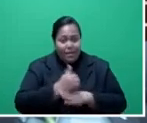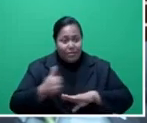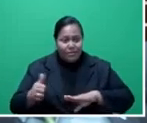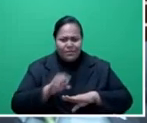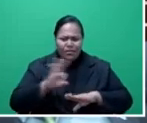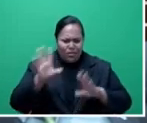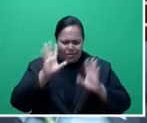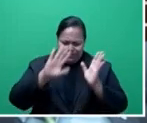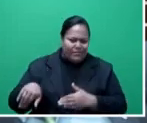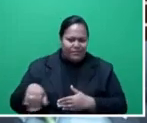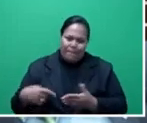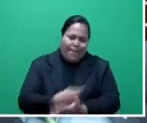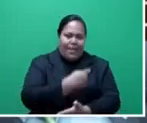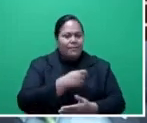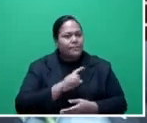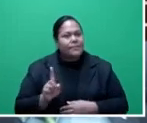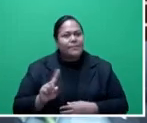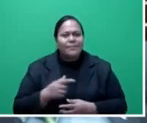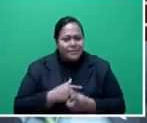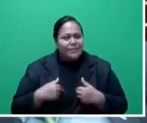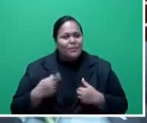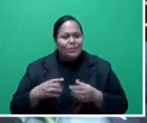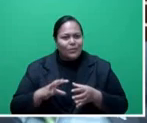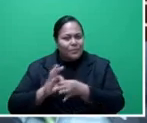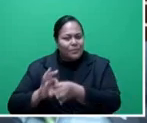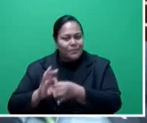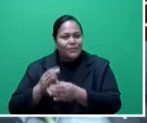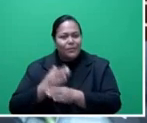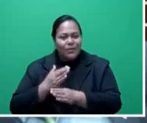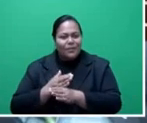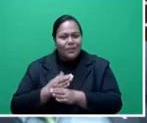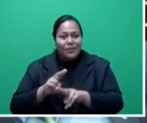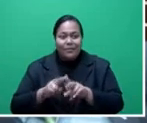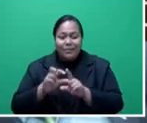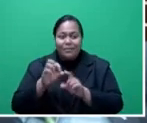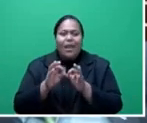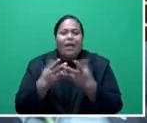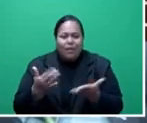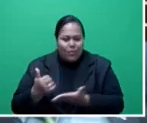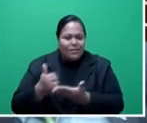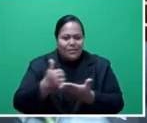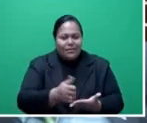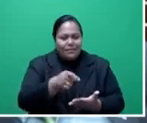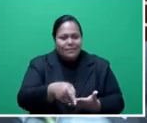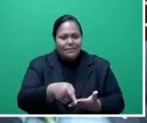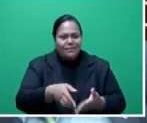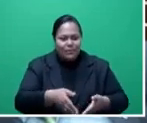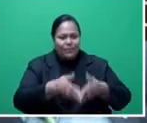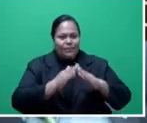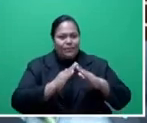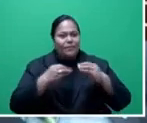is why the ministry, through several other programs, is working closely with the FDB to find avenues to assist the Fijians to get back on their feet.